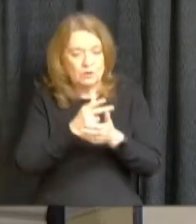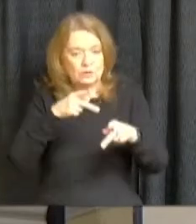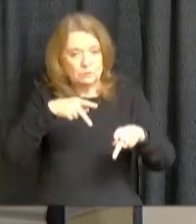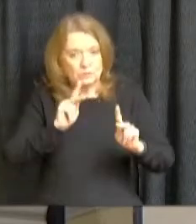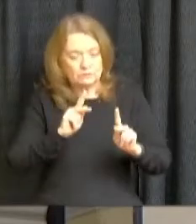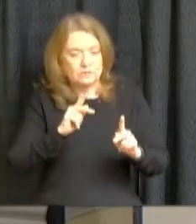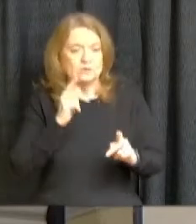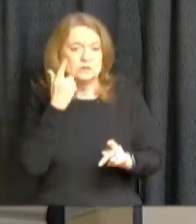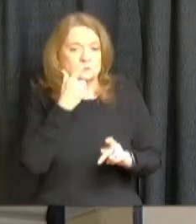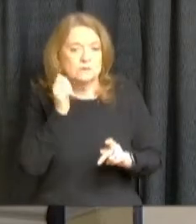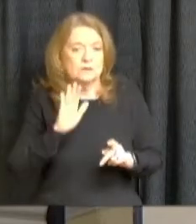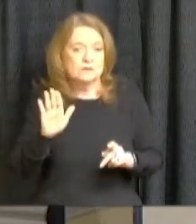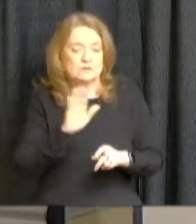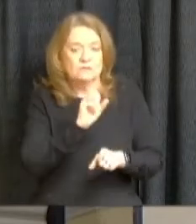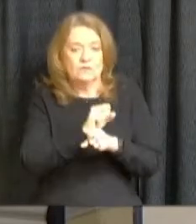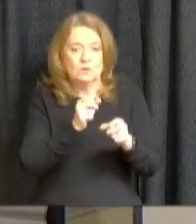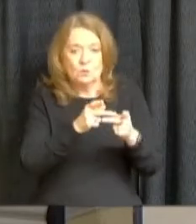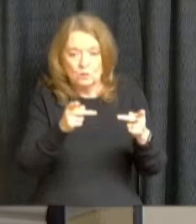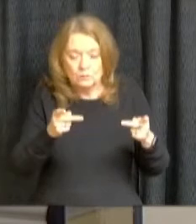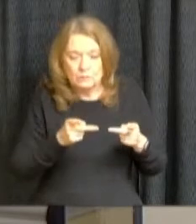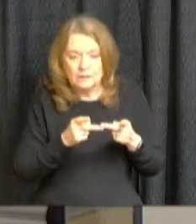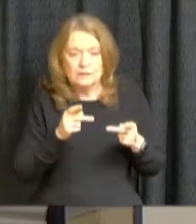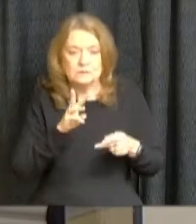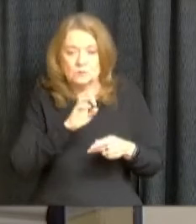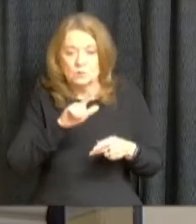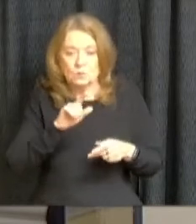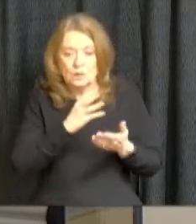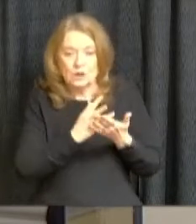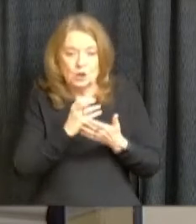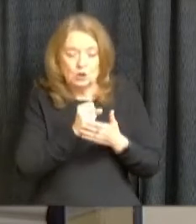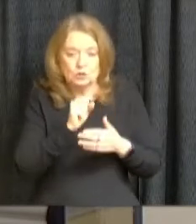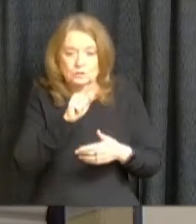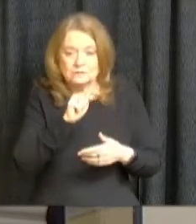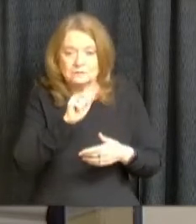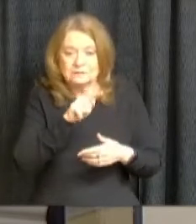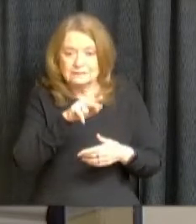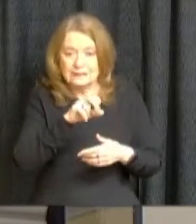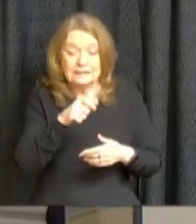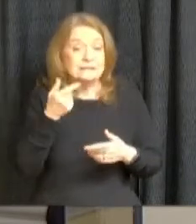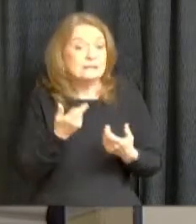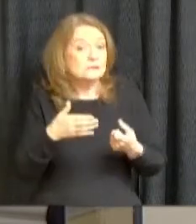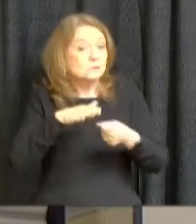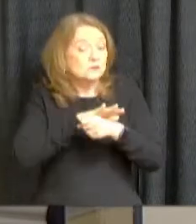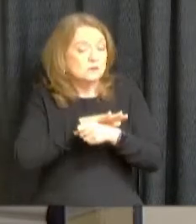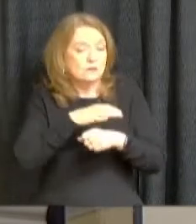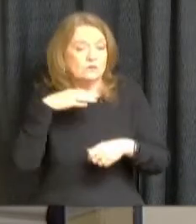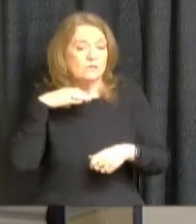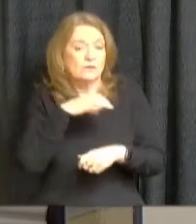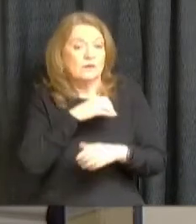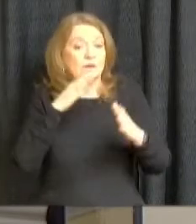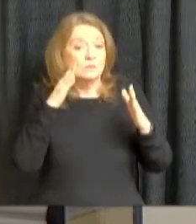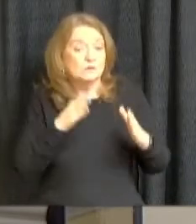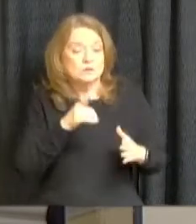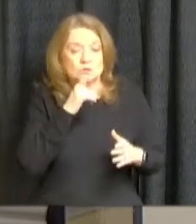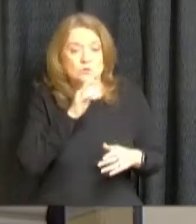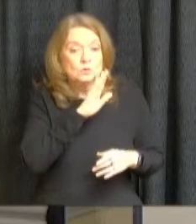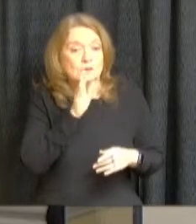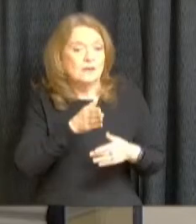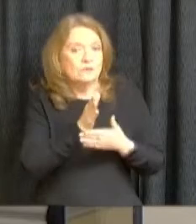virtue of their workplace or well-earned status. This resolution was to cover the commissioners who were never